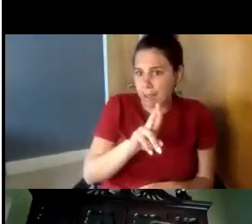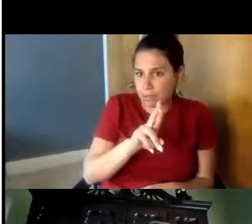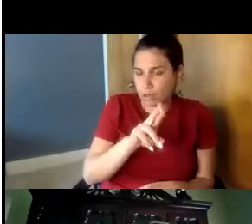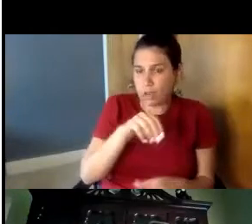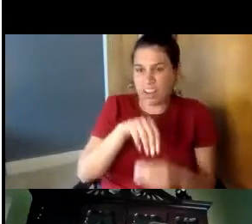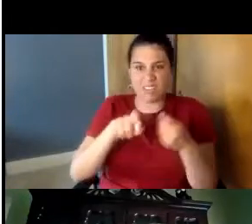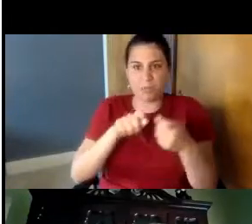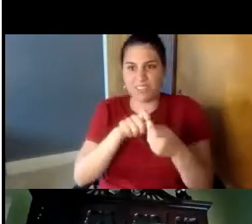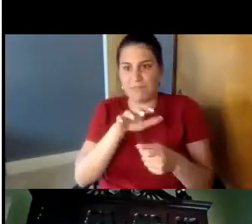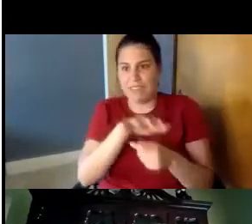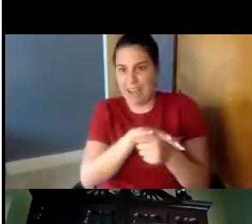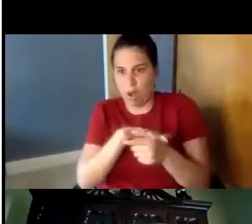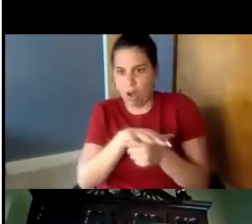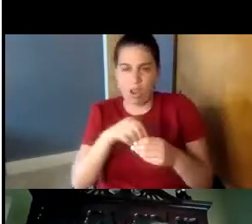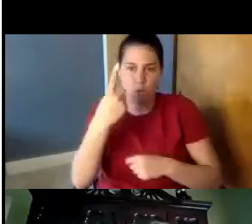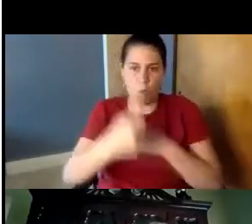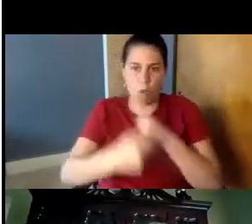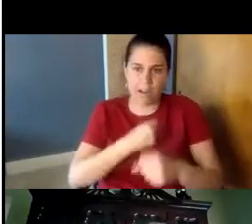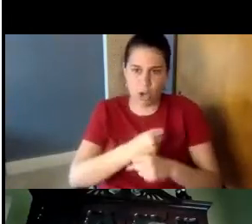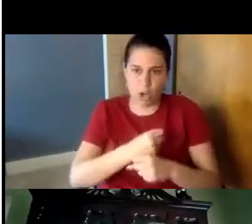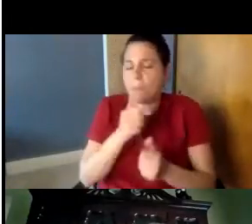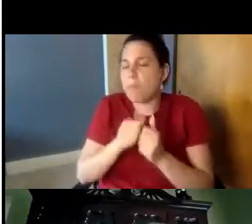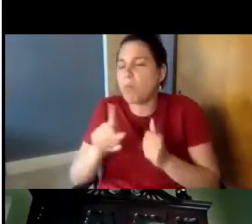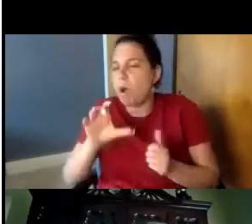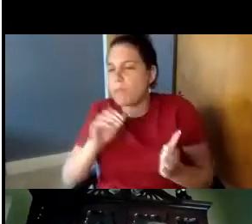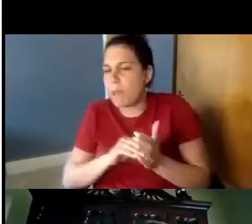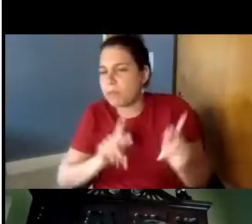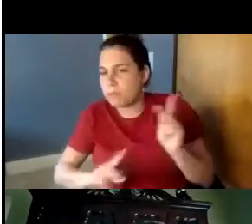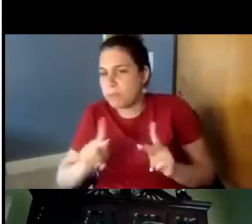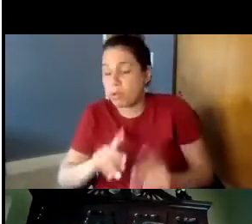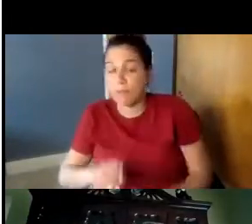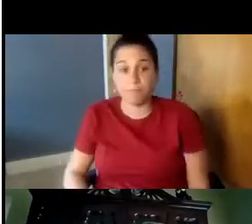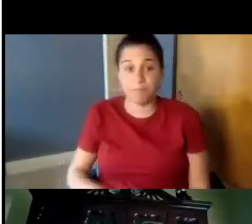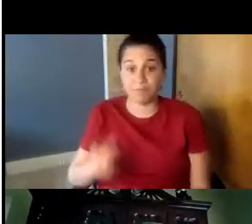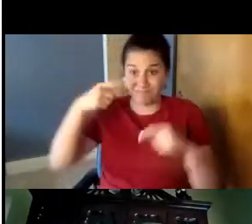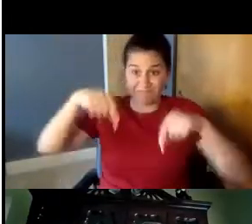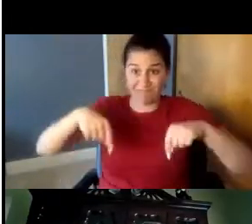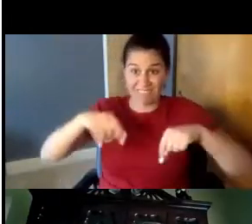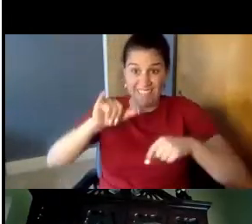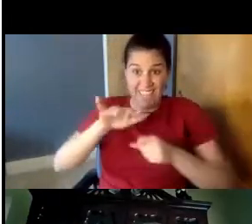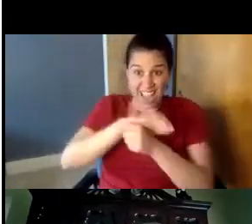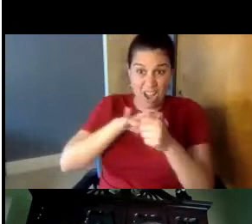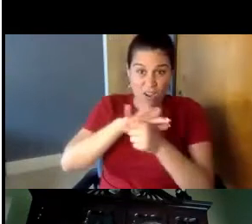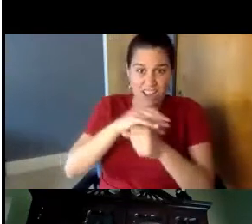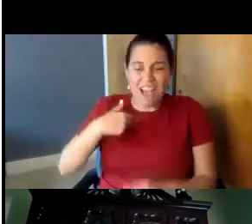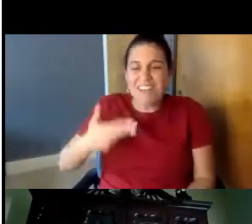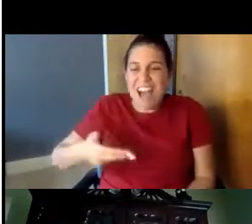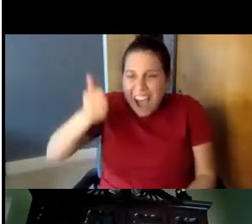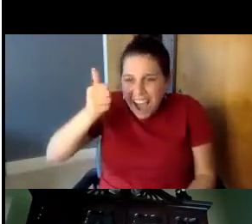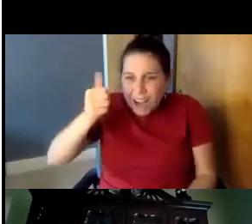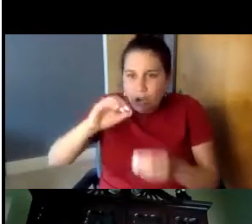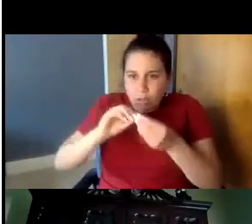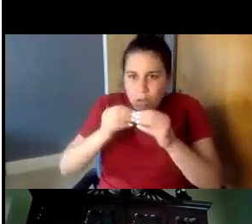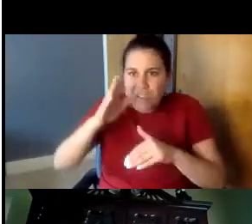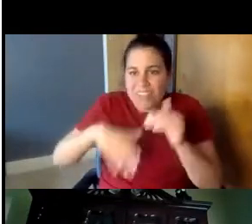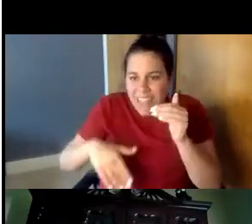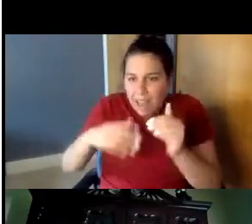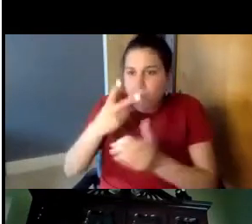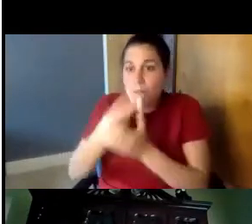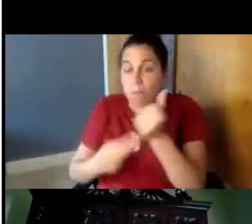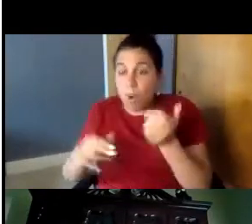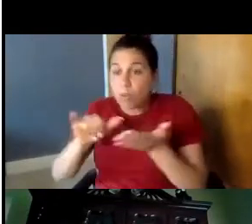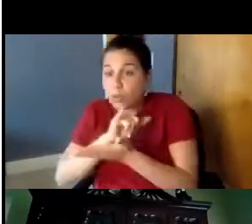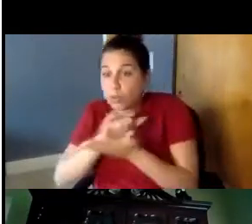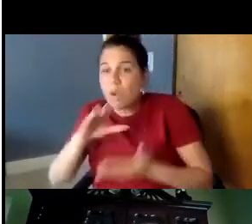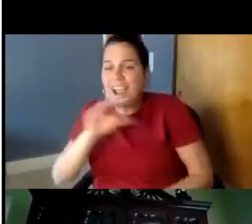for the past 20 years, the Wilmot catchment area has had a higher rate of cancer incidence than both New York State and